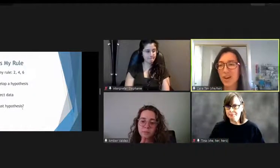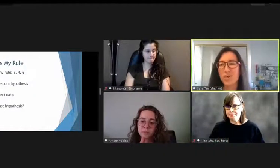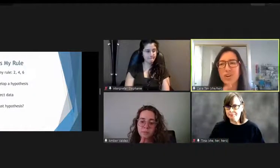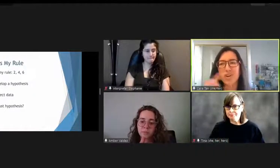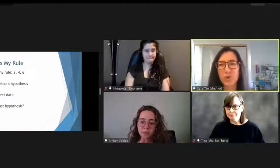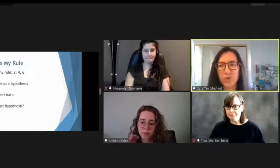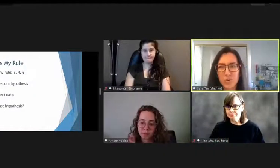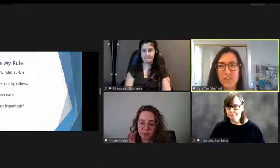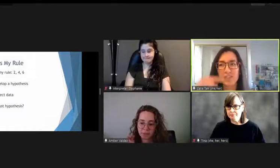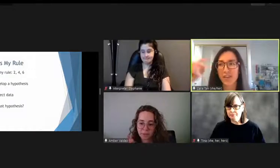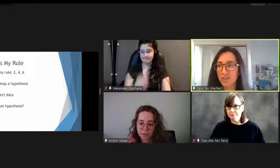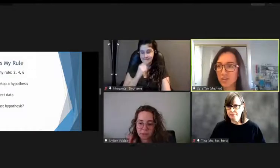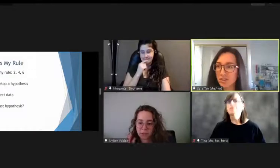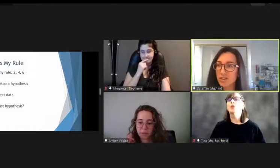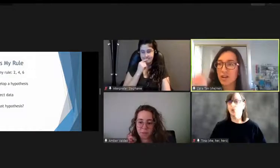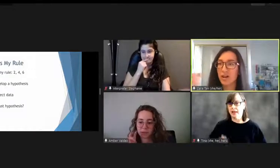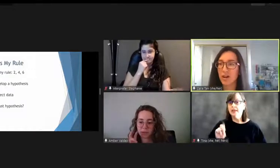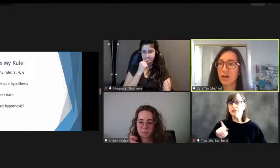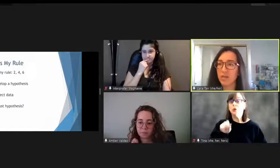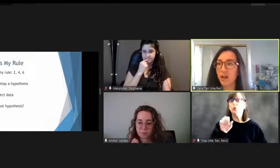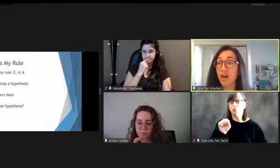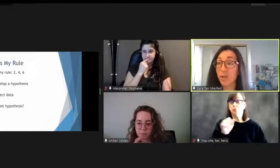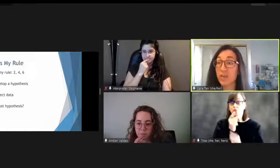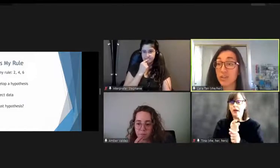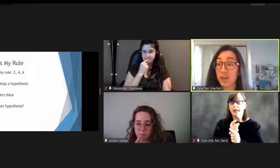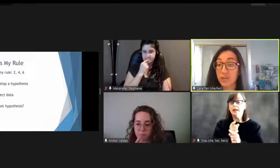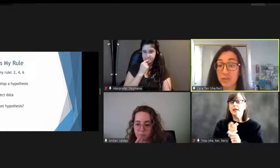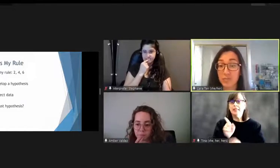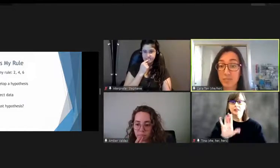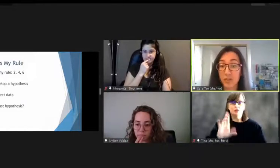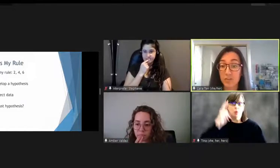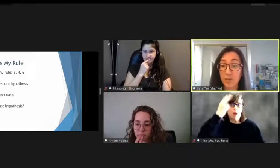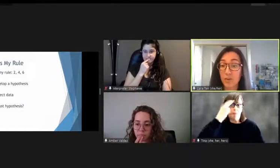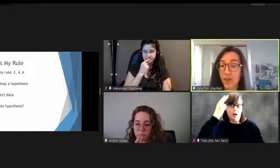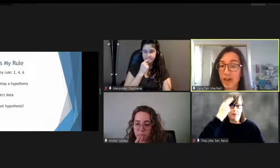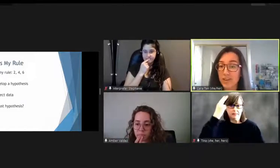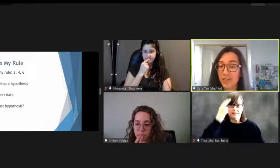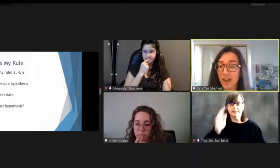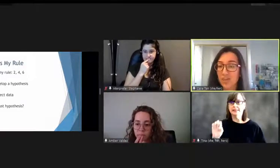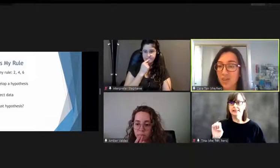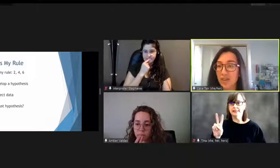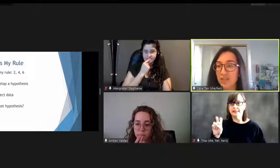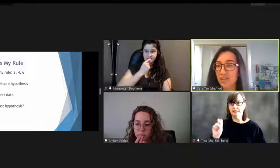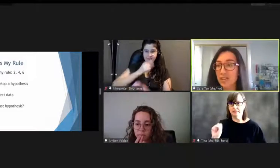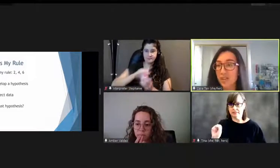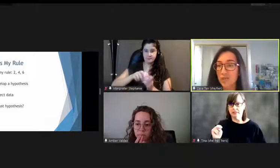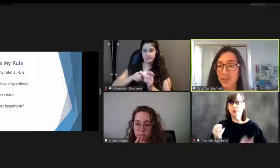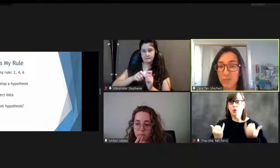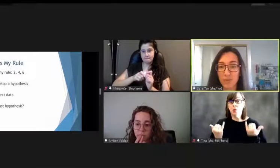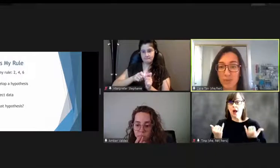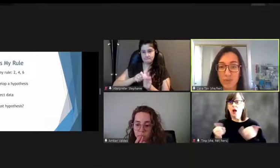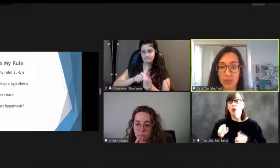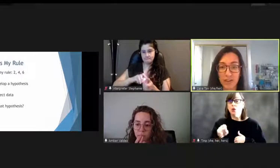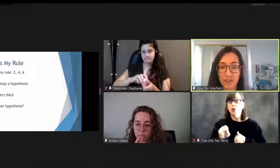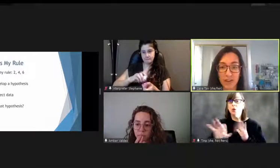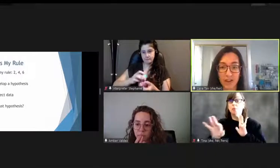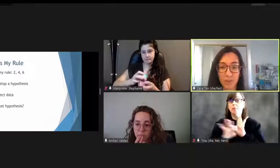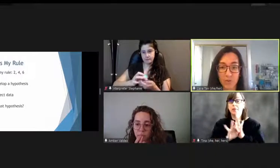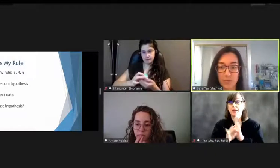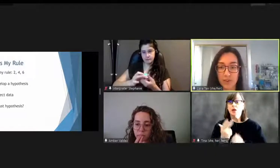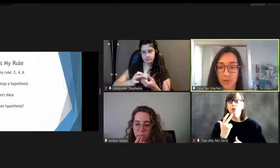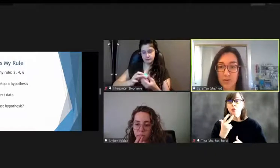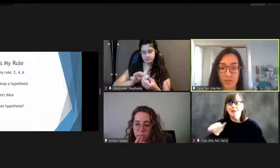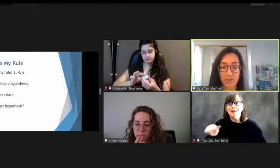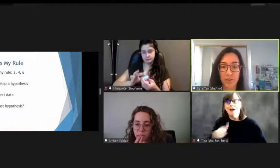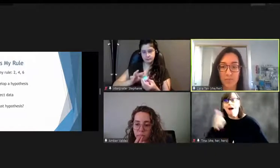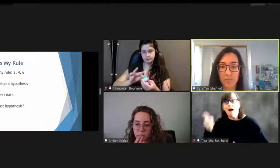Okay. We're going to go through this cycle a couple of times. So go ahead and type in 3 numbers you'd like, and I